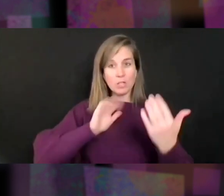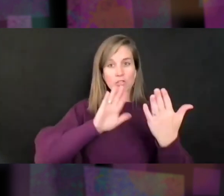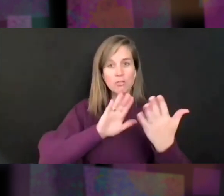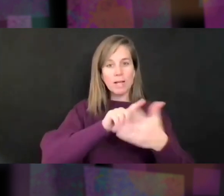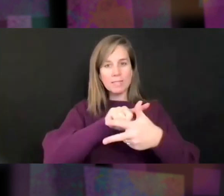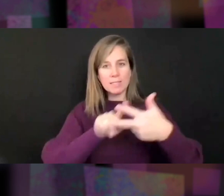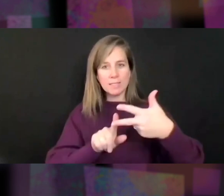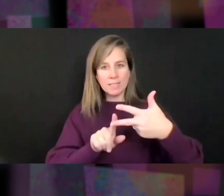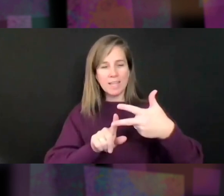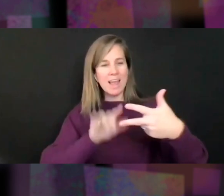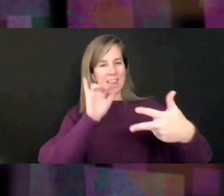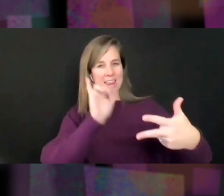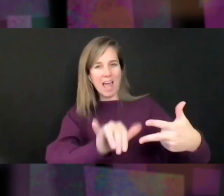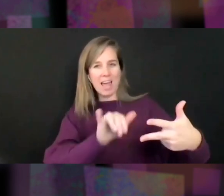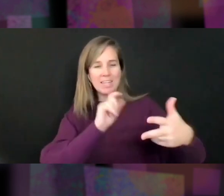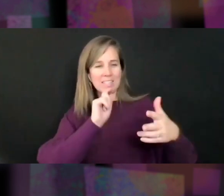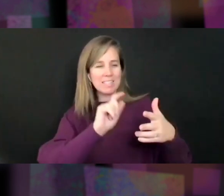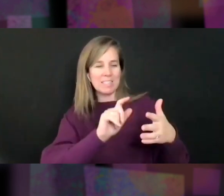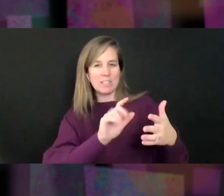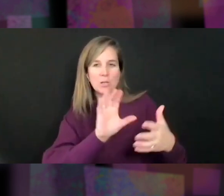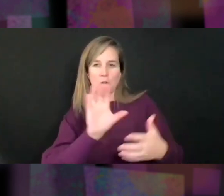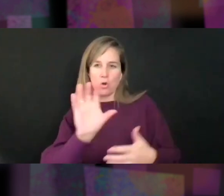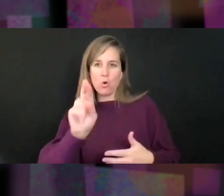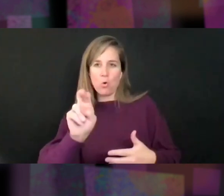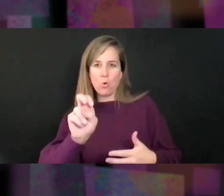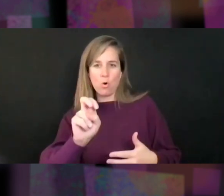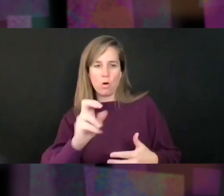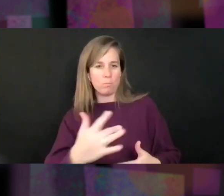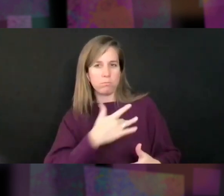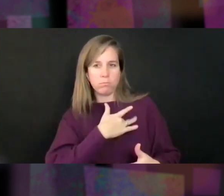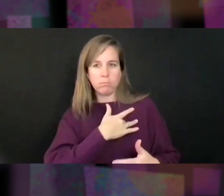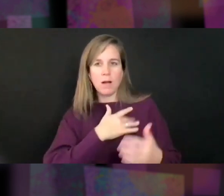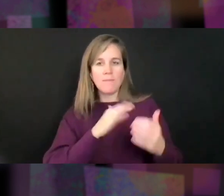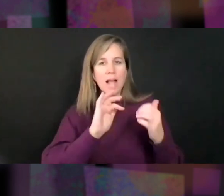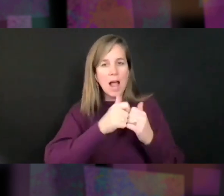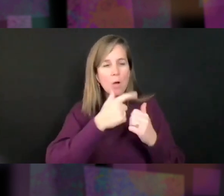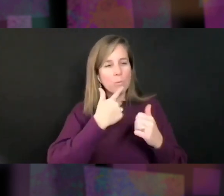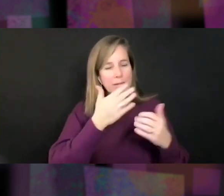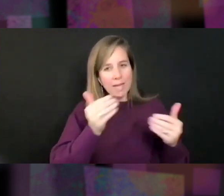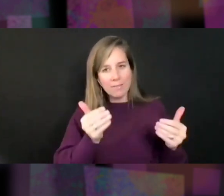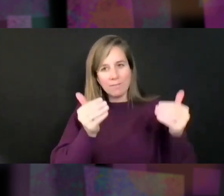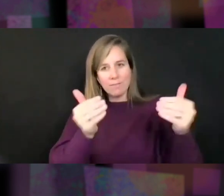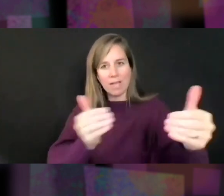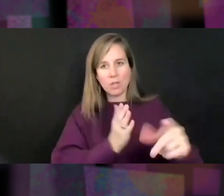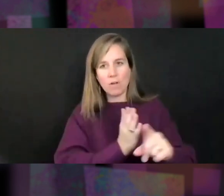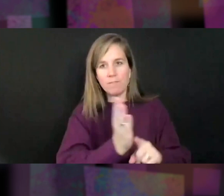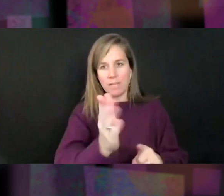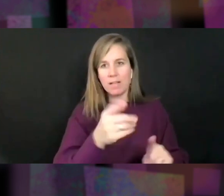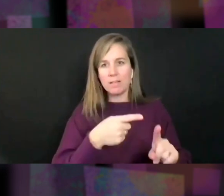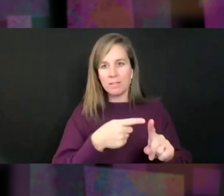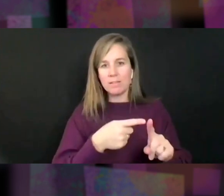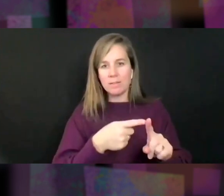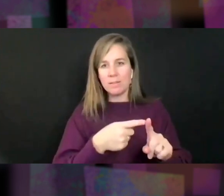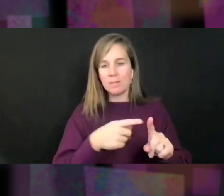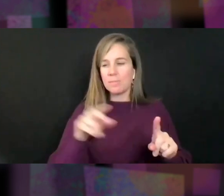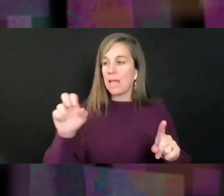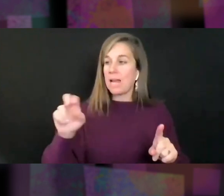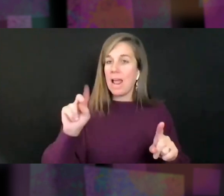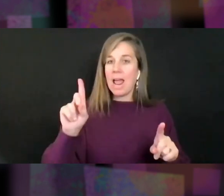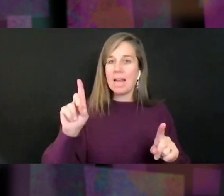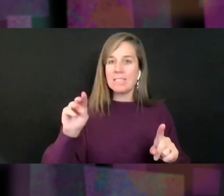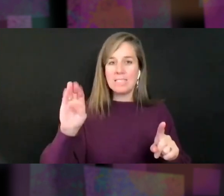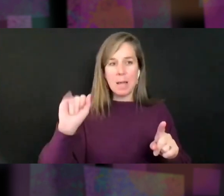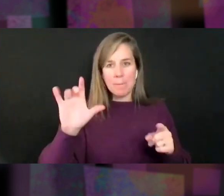our field in a pandemic and endemic COVID-19 era. It's my hope that these